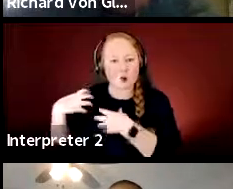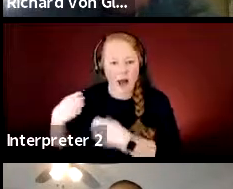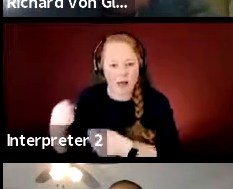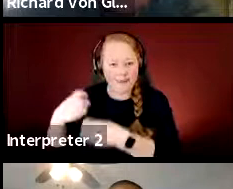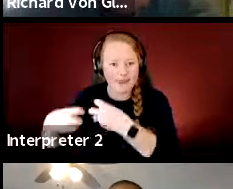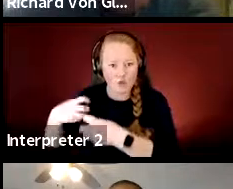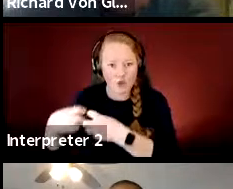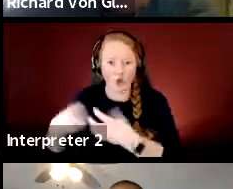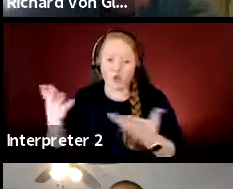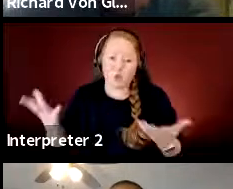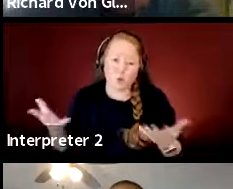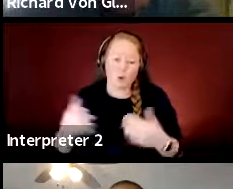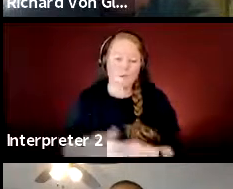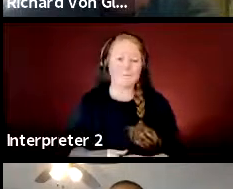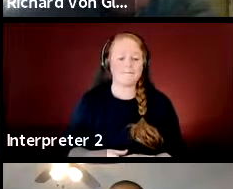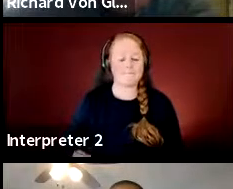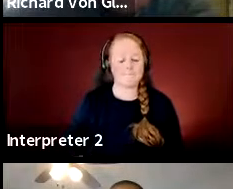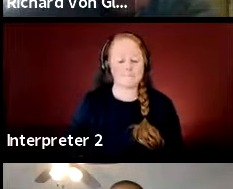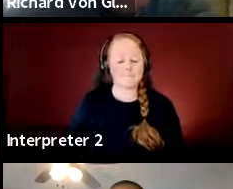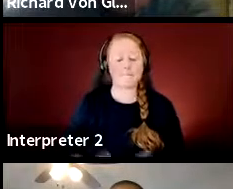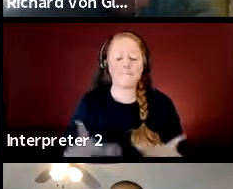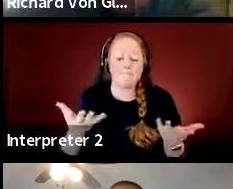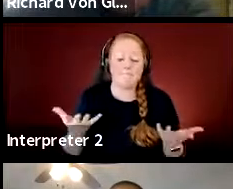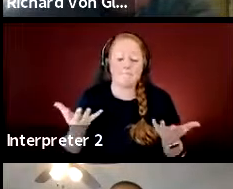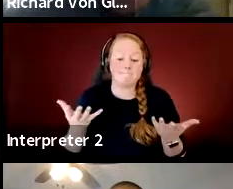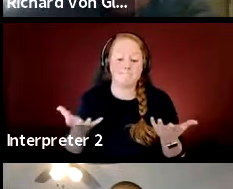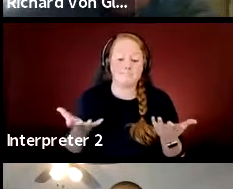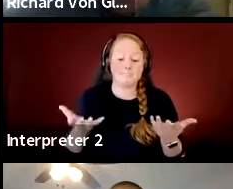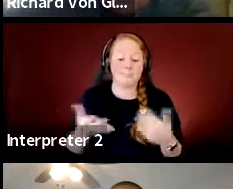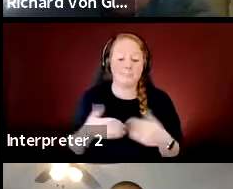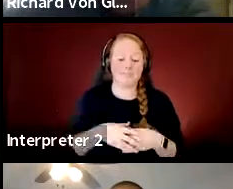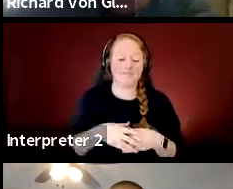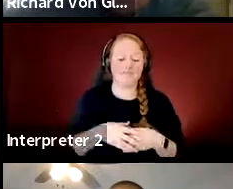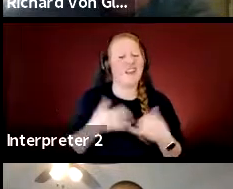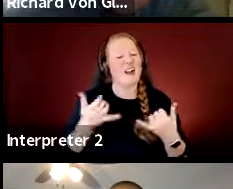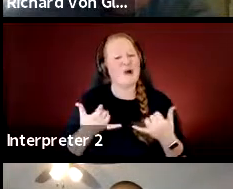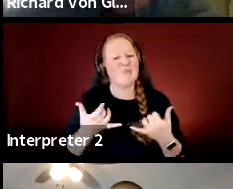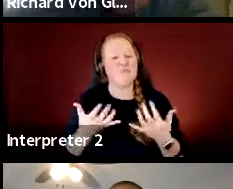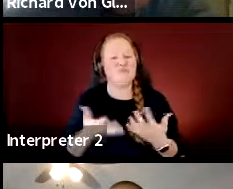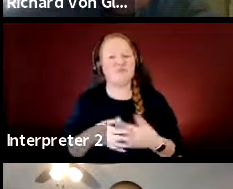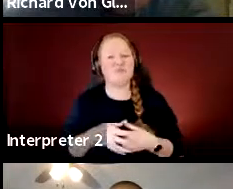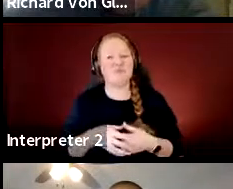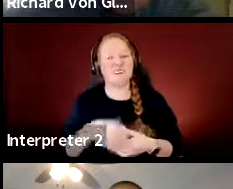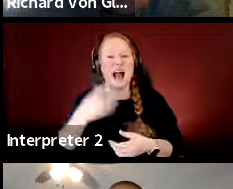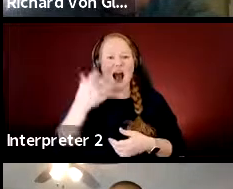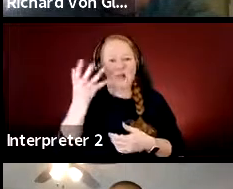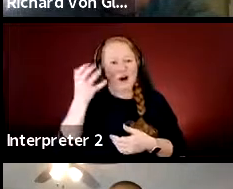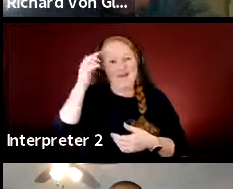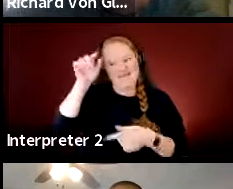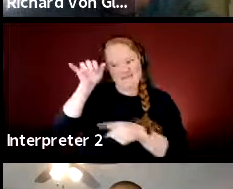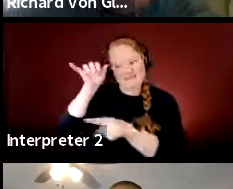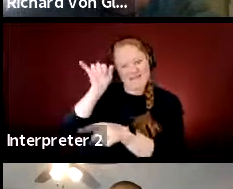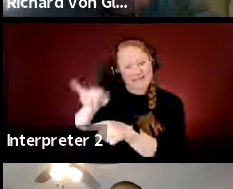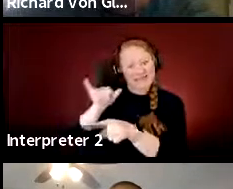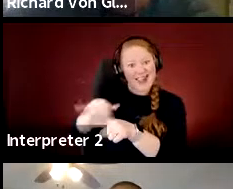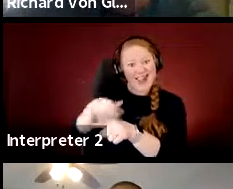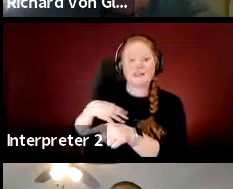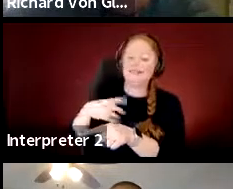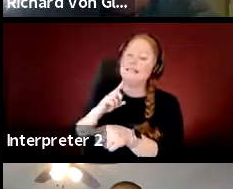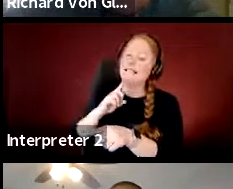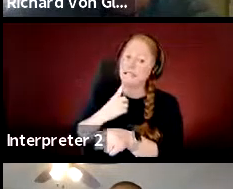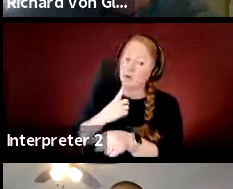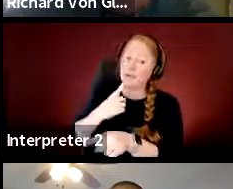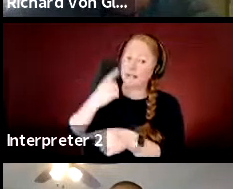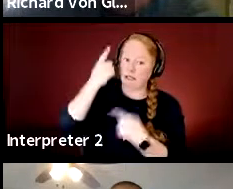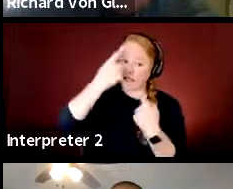with that, I would really like to see at least that to be seriously considered. And I do appreciate